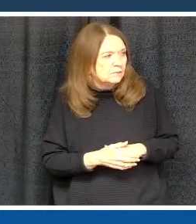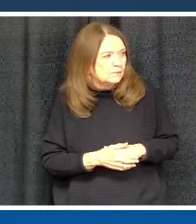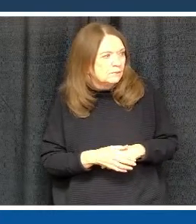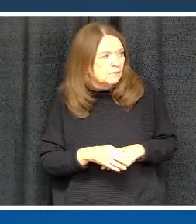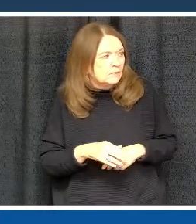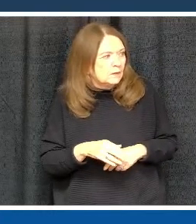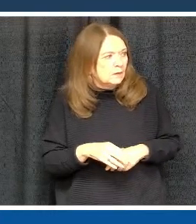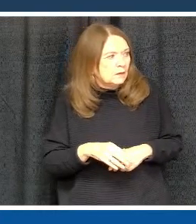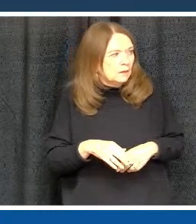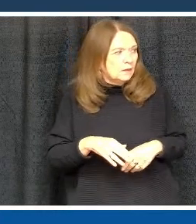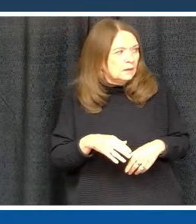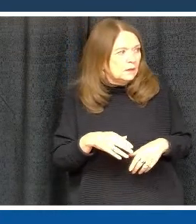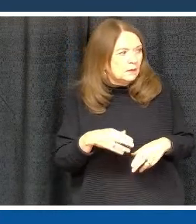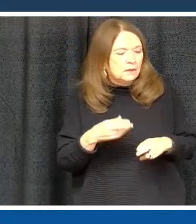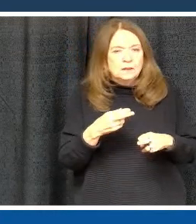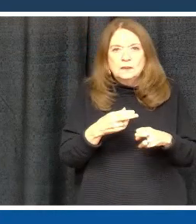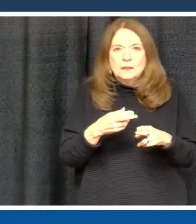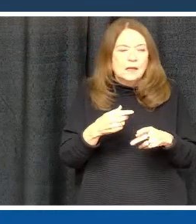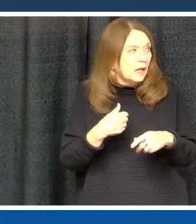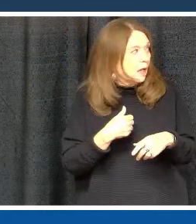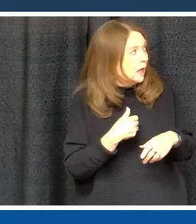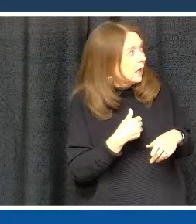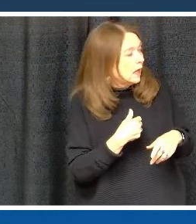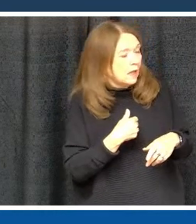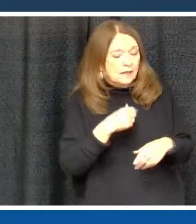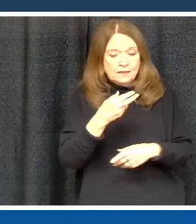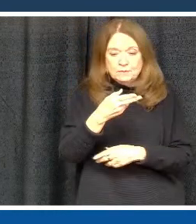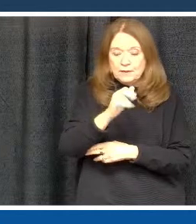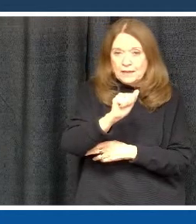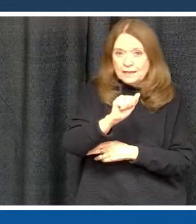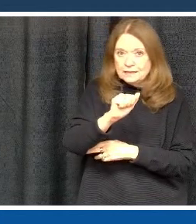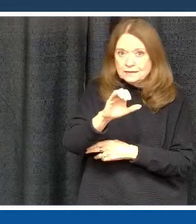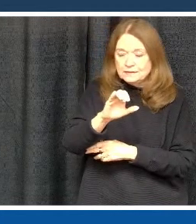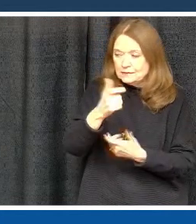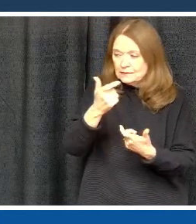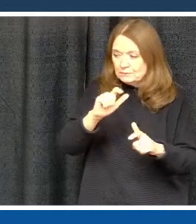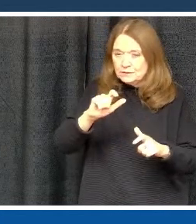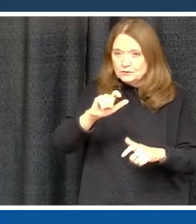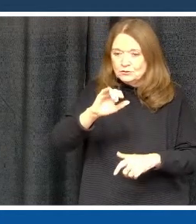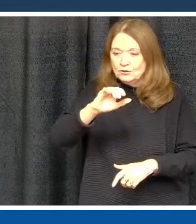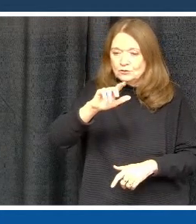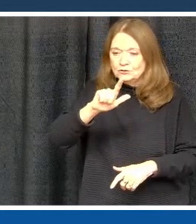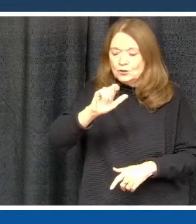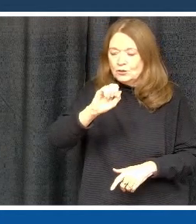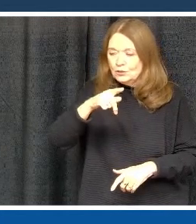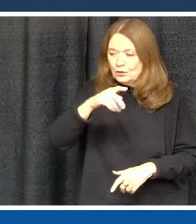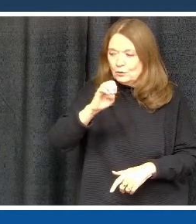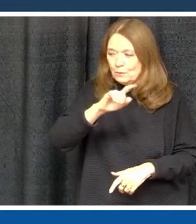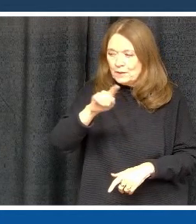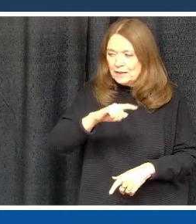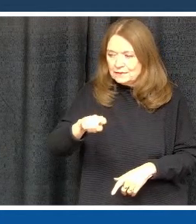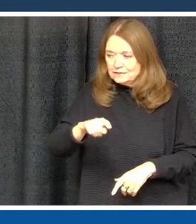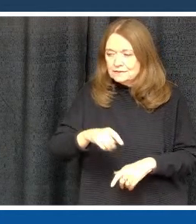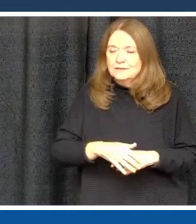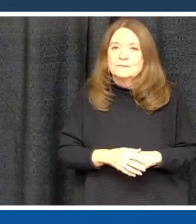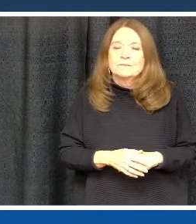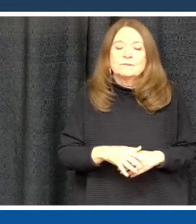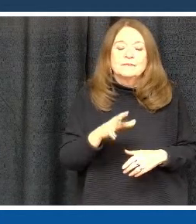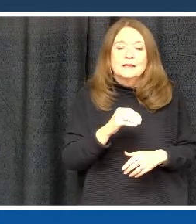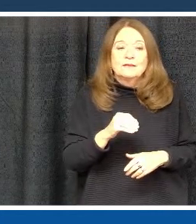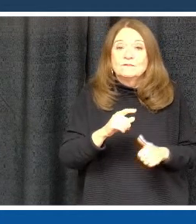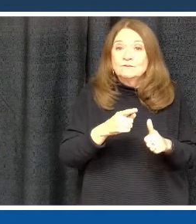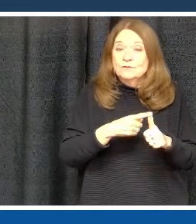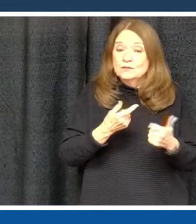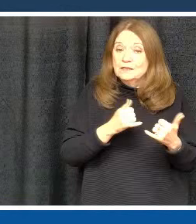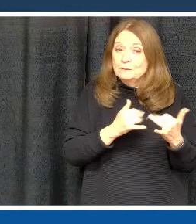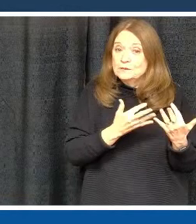Ascension Lopez Jr., also known as AC Big Sarge Lopez. So I want to take this opportunity. First of all, I'm still